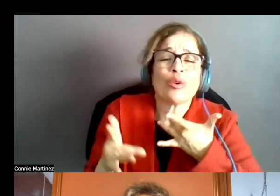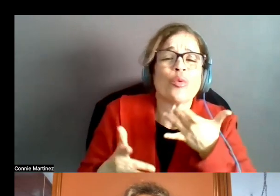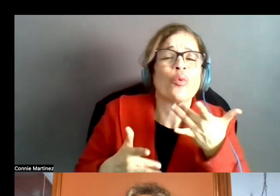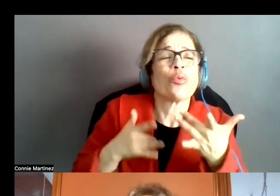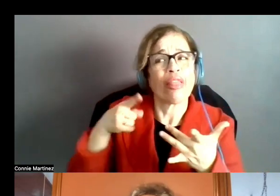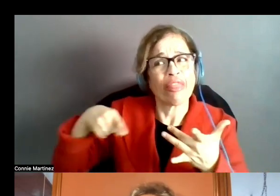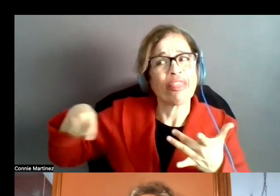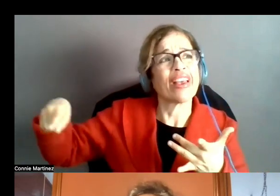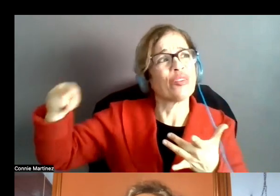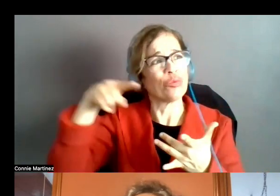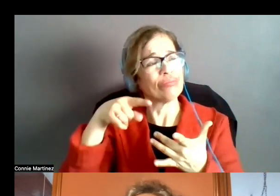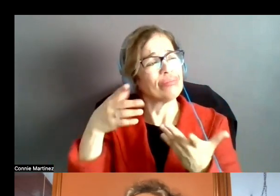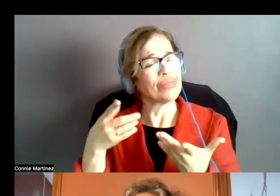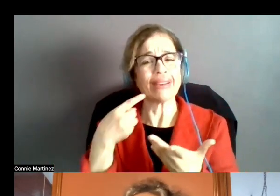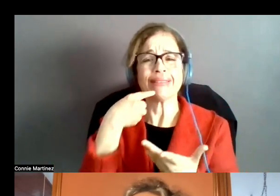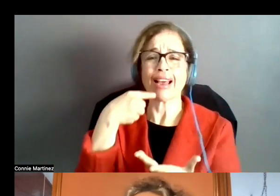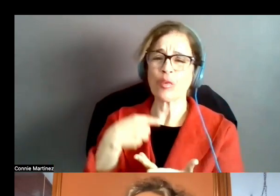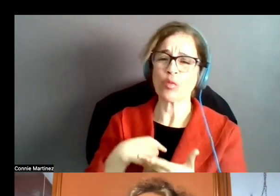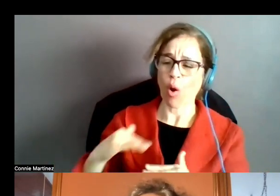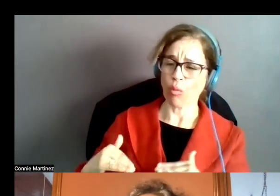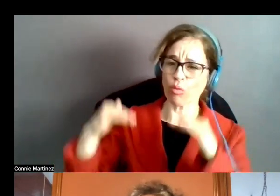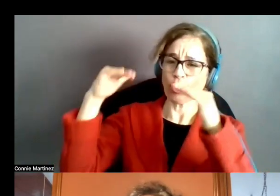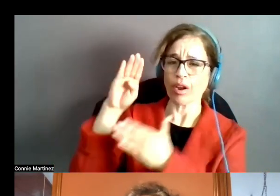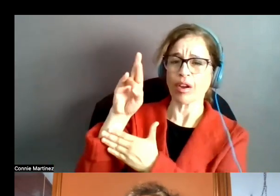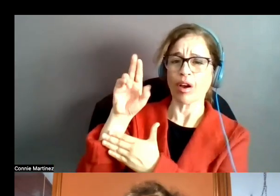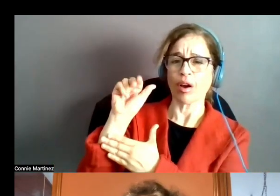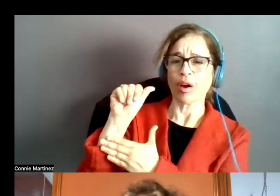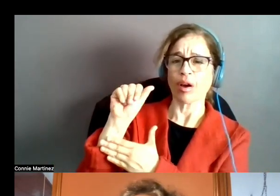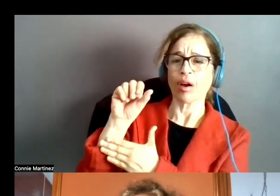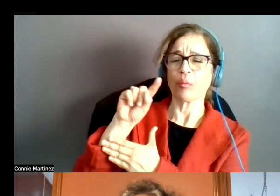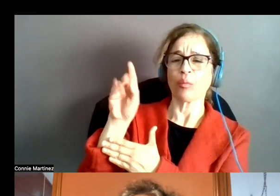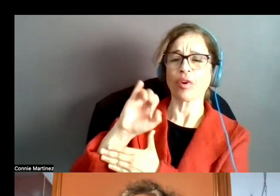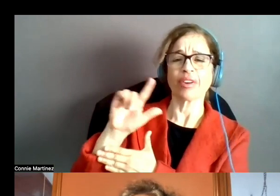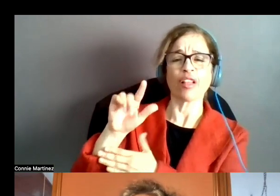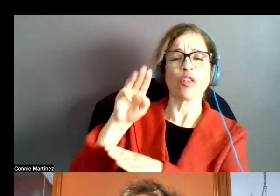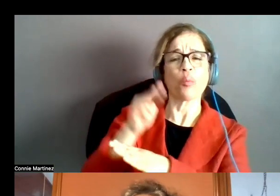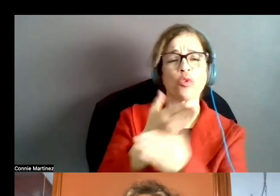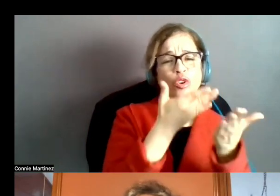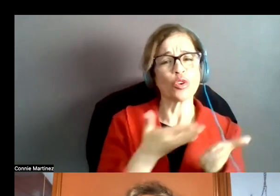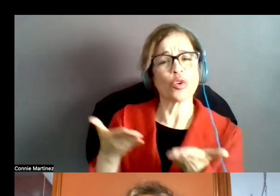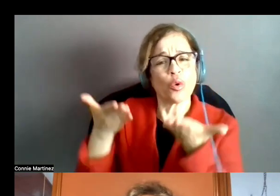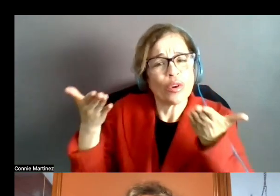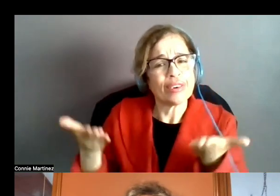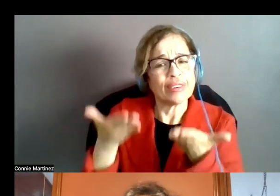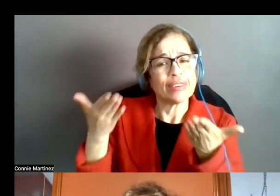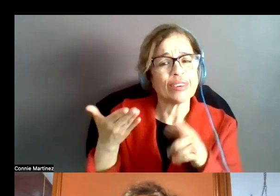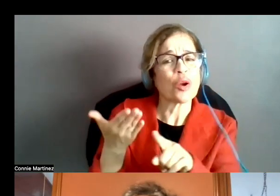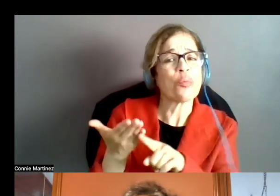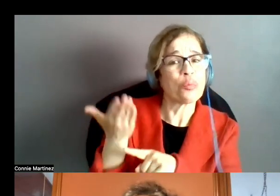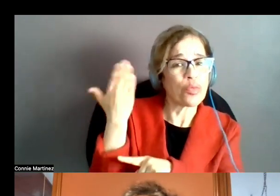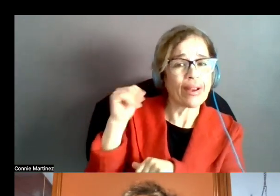were." So tell me about growing up in Brazil and bringing this music here. Well,